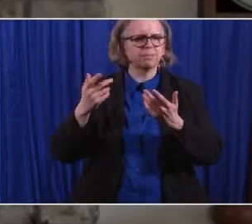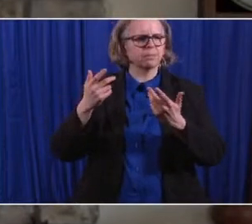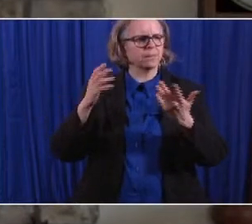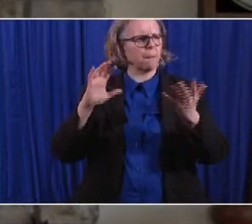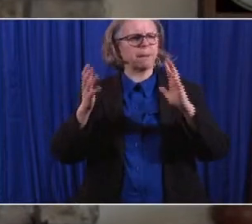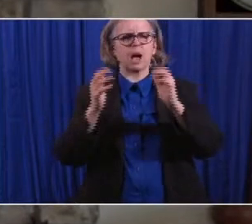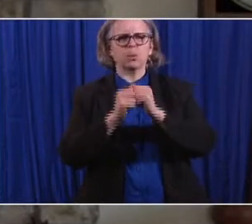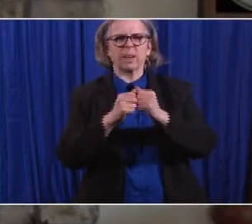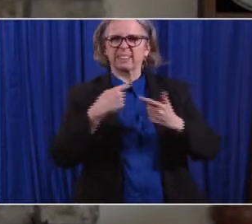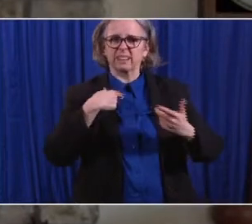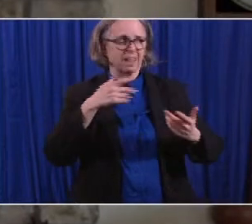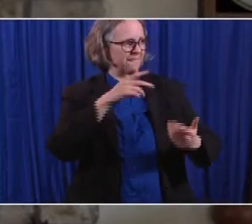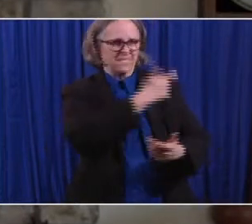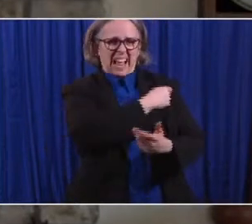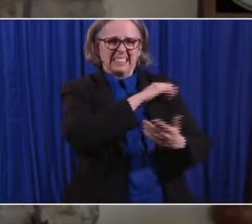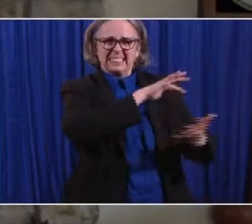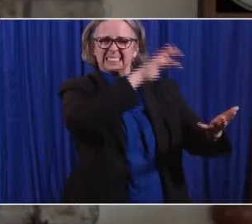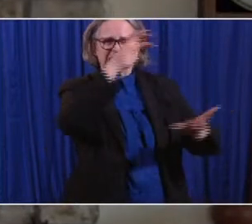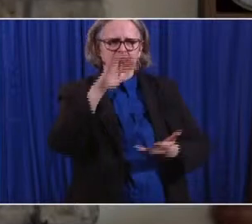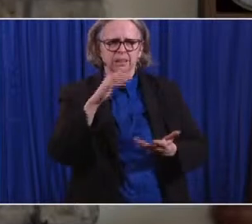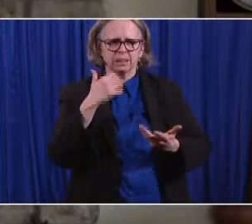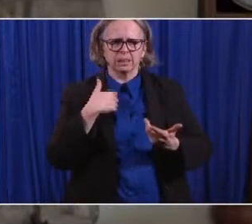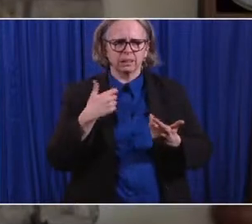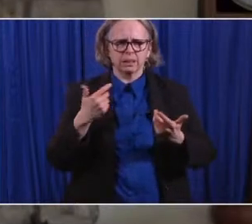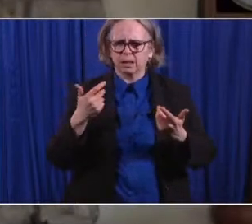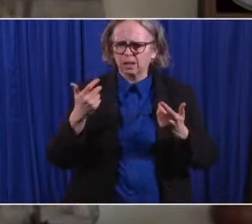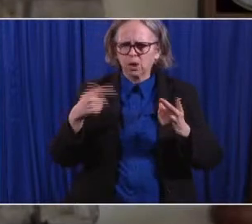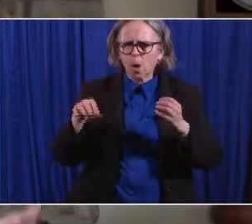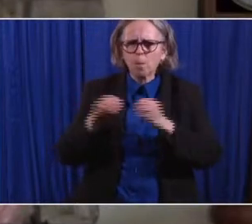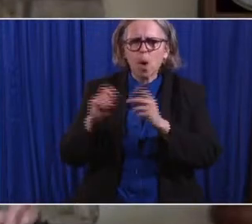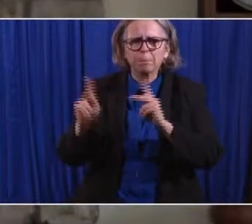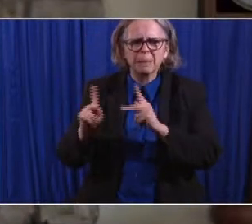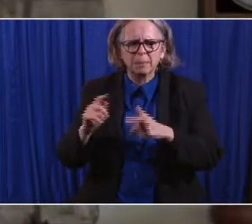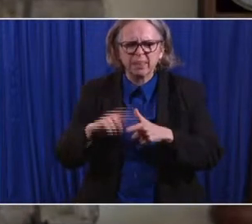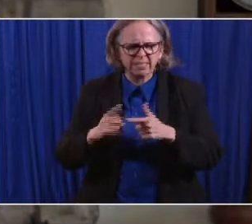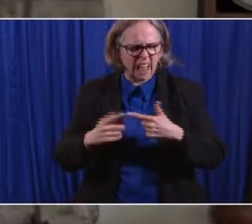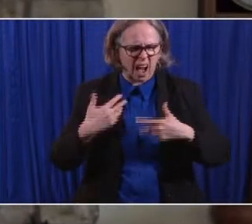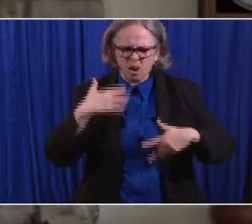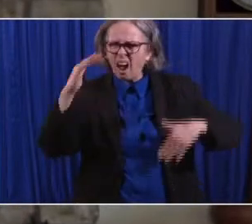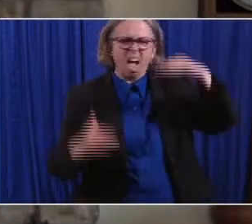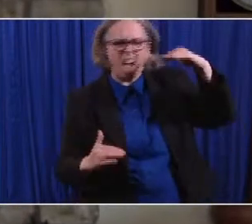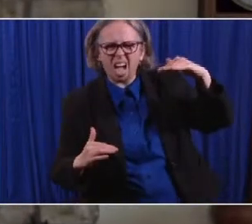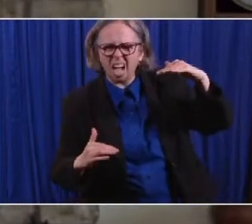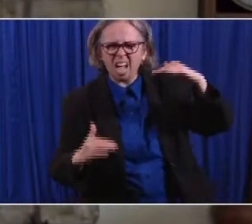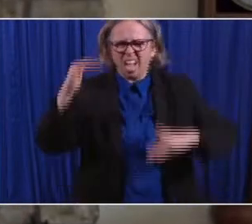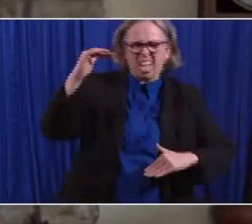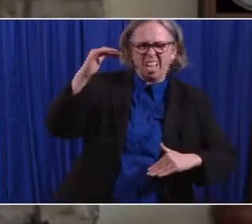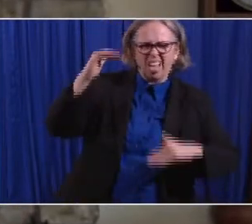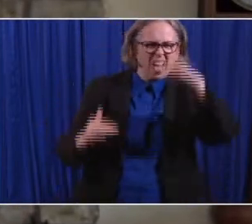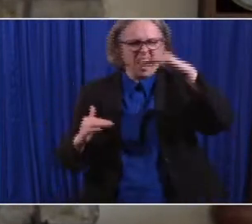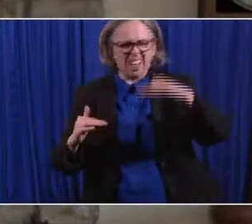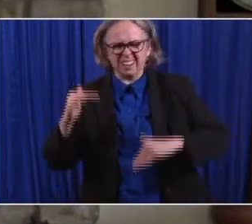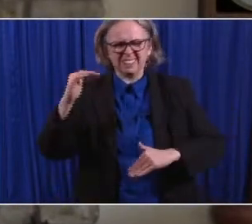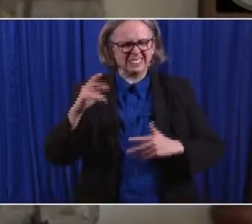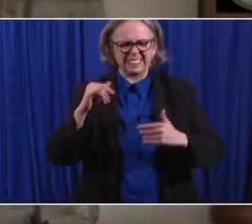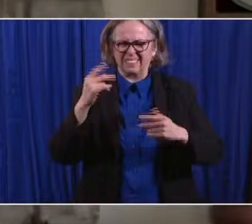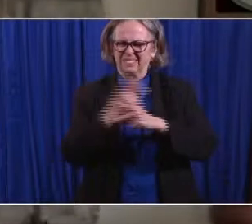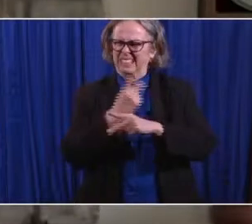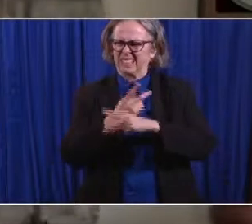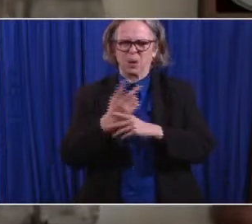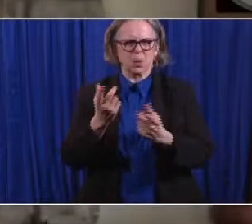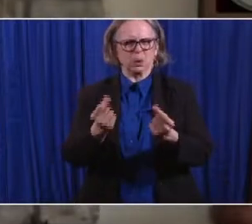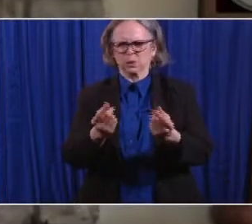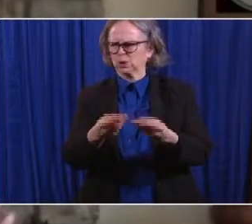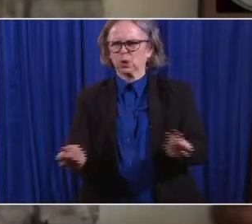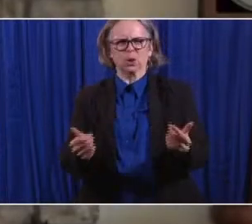uptake and that we don't get it in people's arms. So it's a constant balance to try to figure out, how do you keep enough pressure so